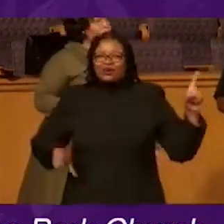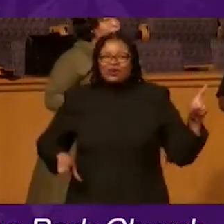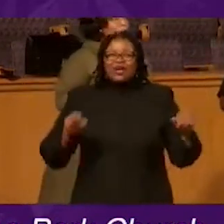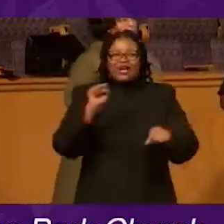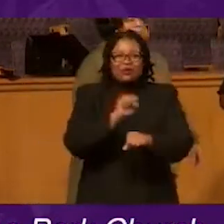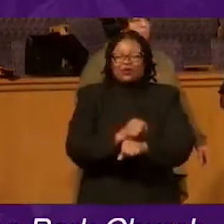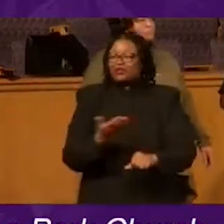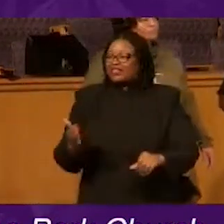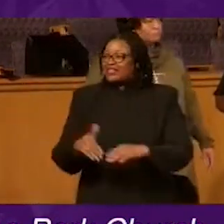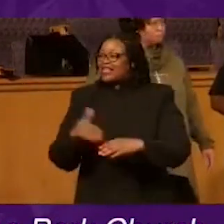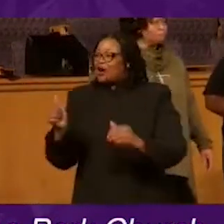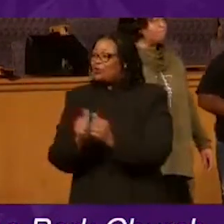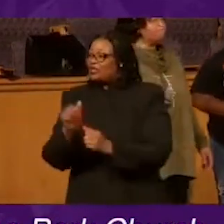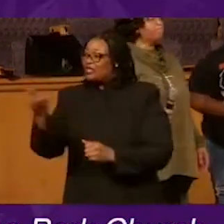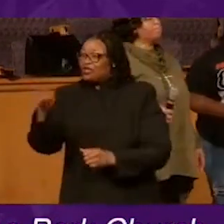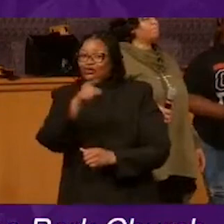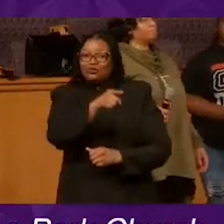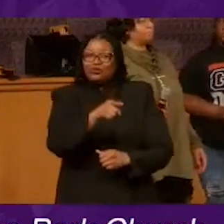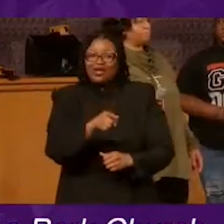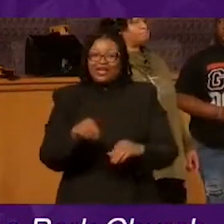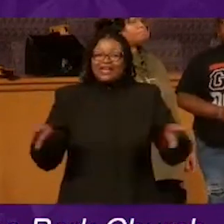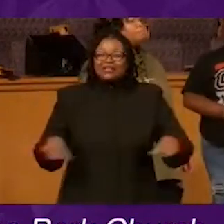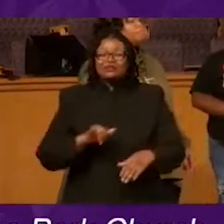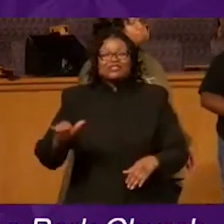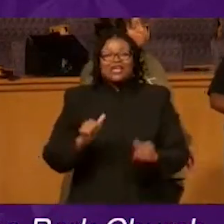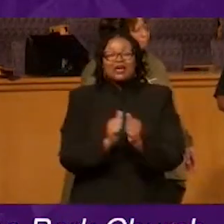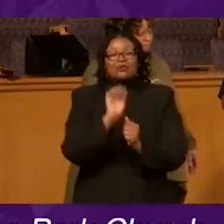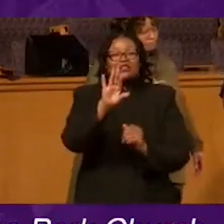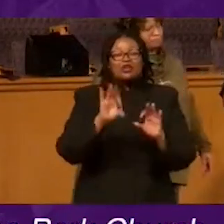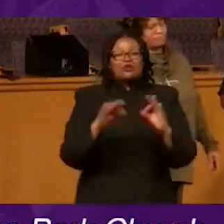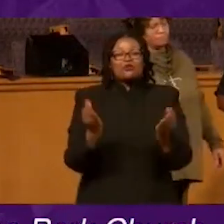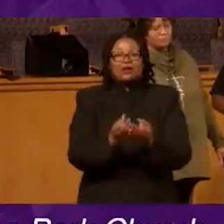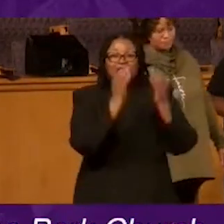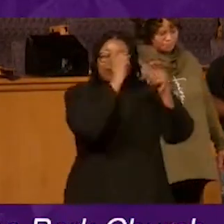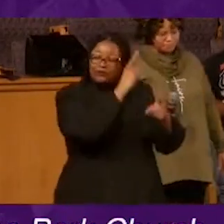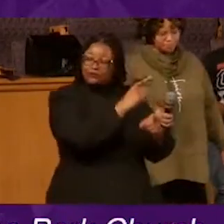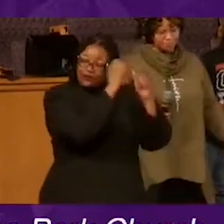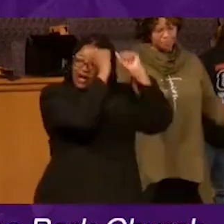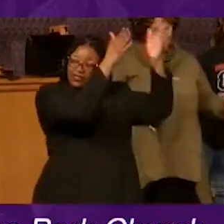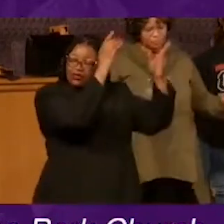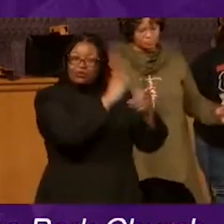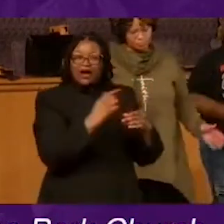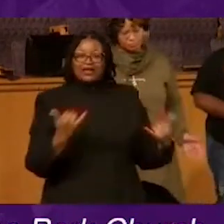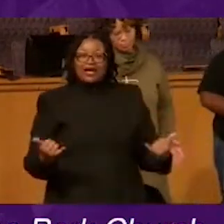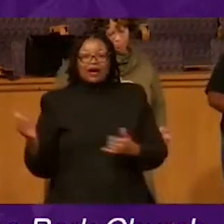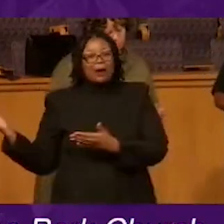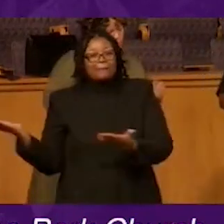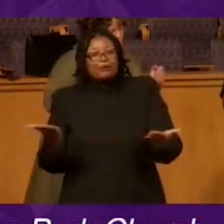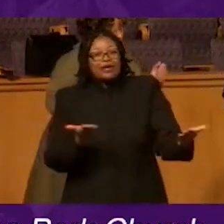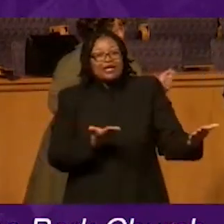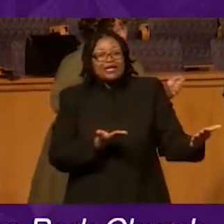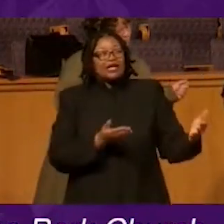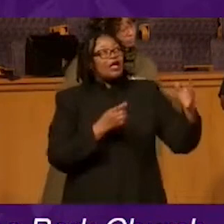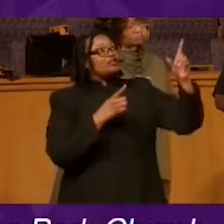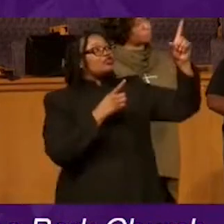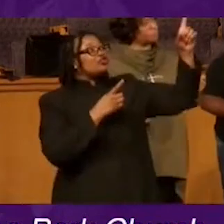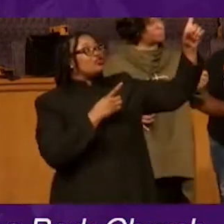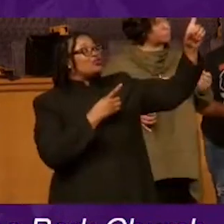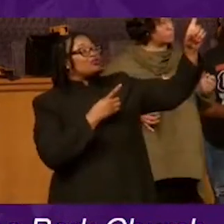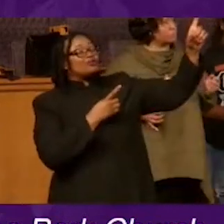certainly deal with them. Father, right now, I'm bringing to you